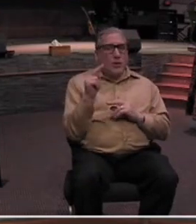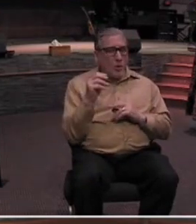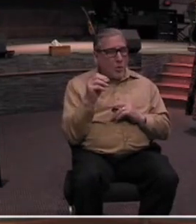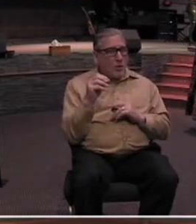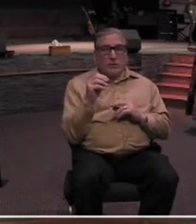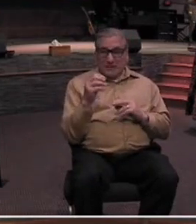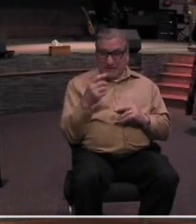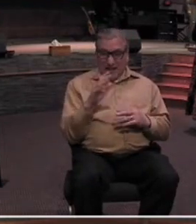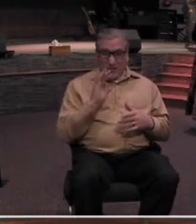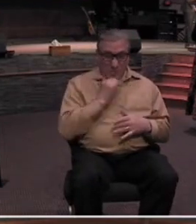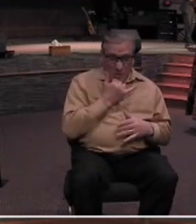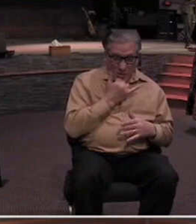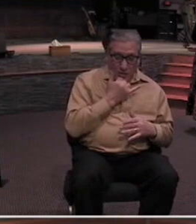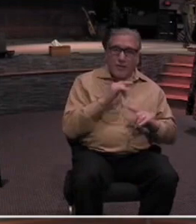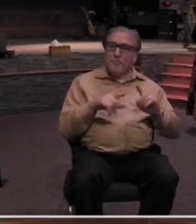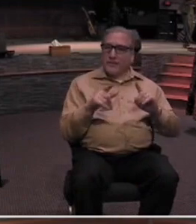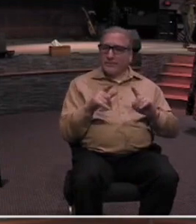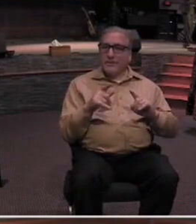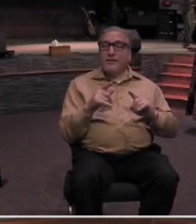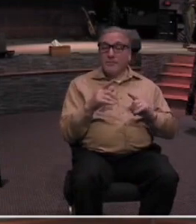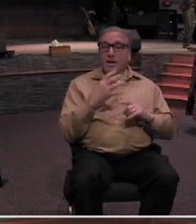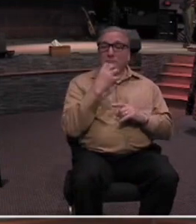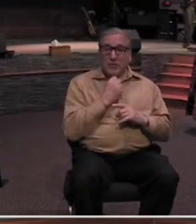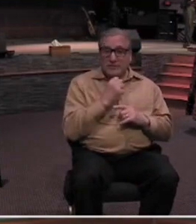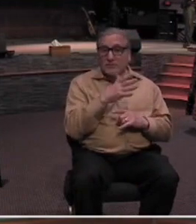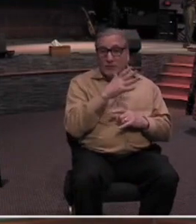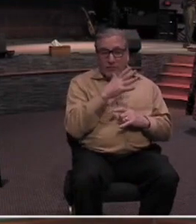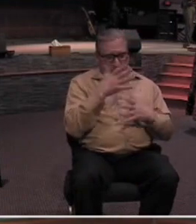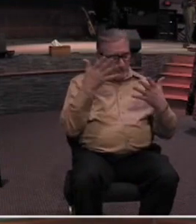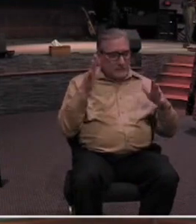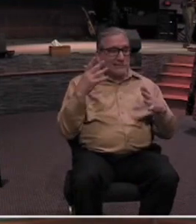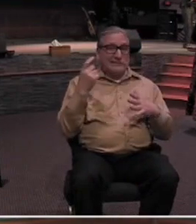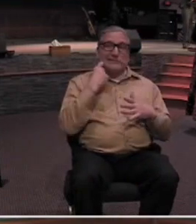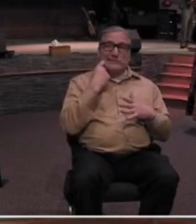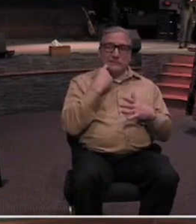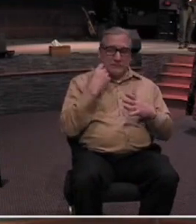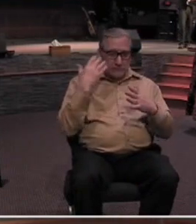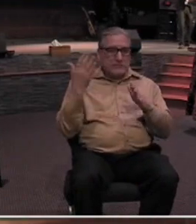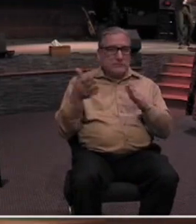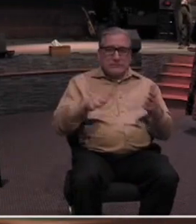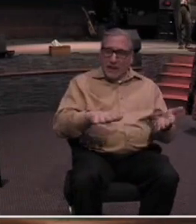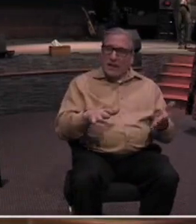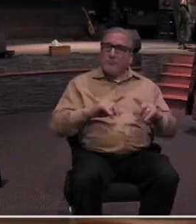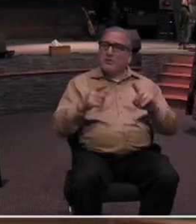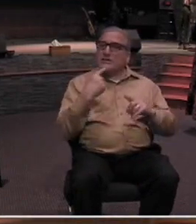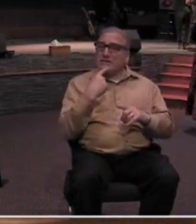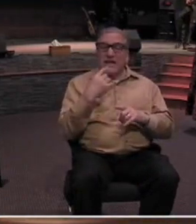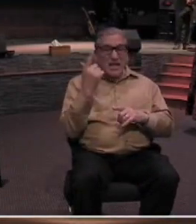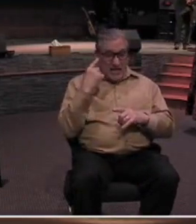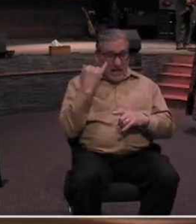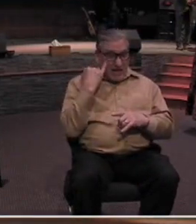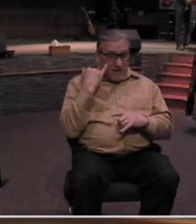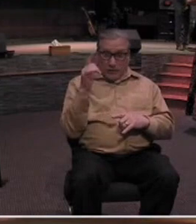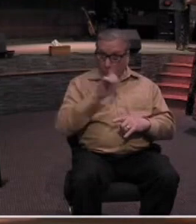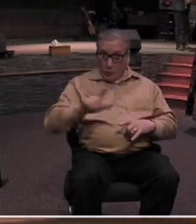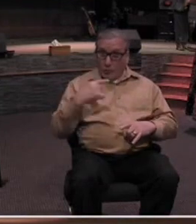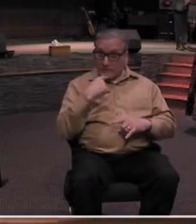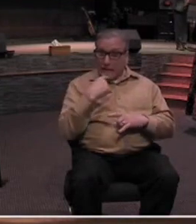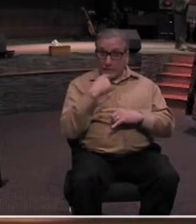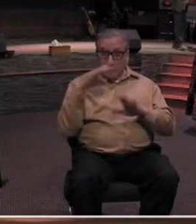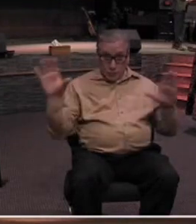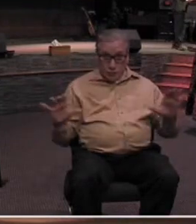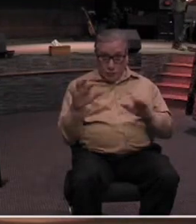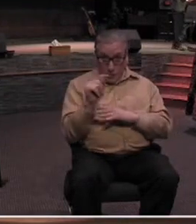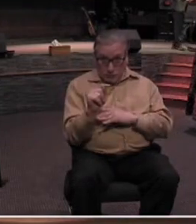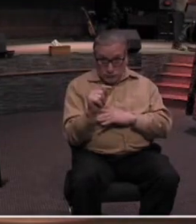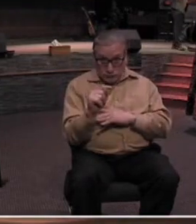make a mistake? But my dear precious mother, who's going to be with the Lord, Elder Scott, She said, if the Lord told you to do it, you